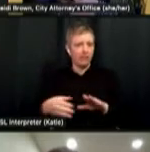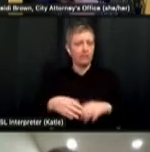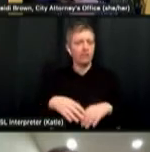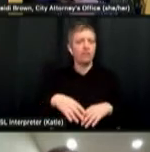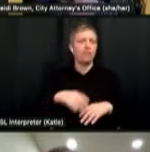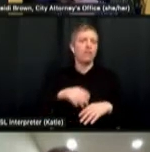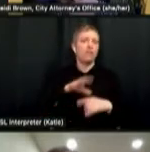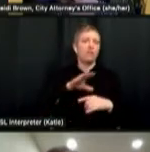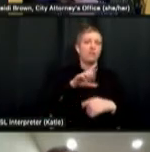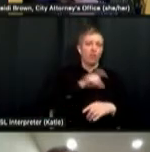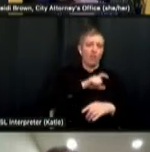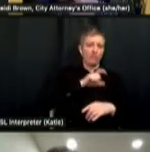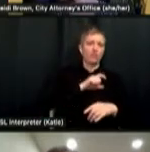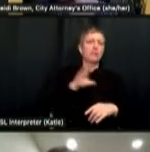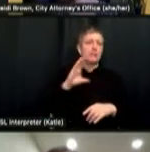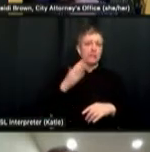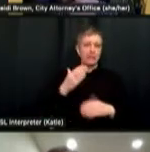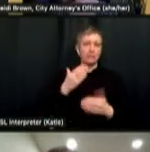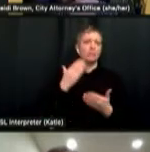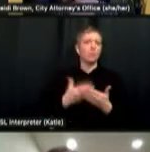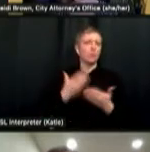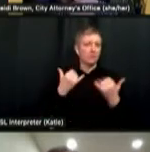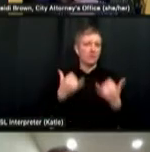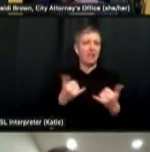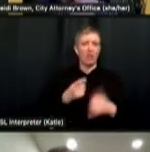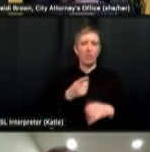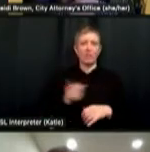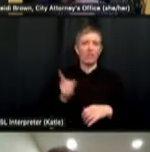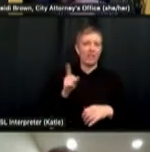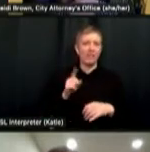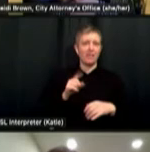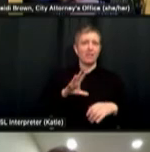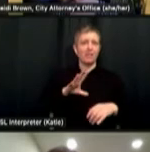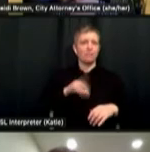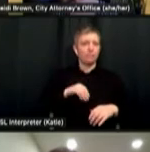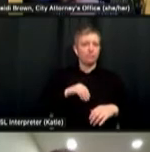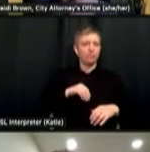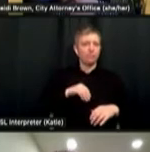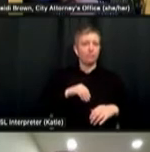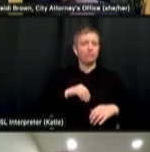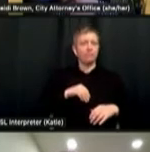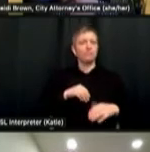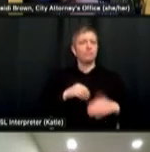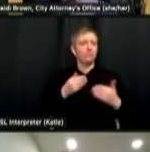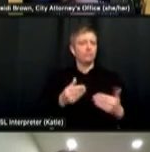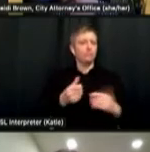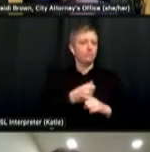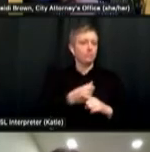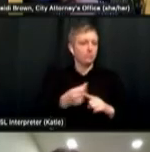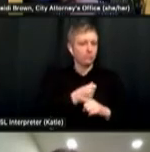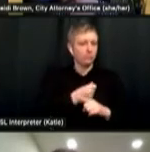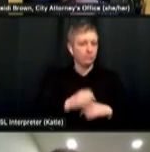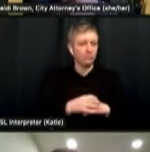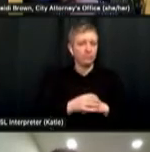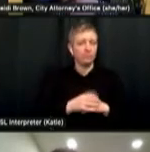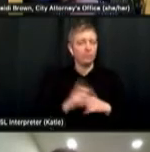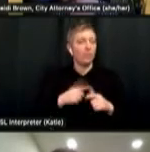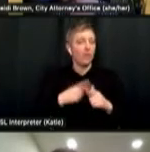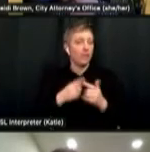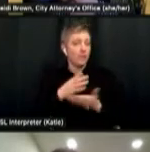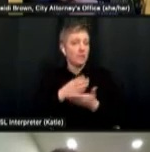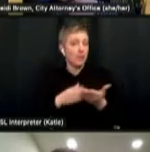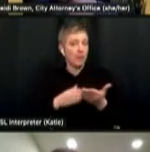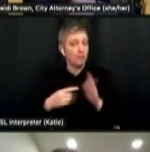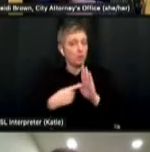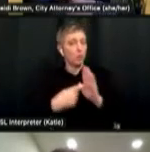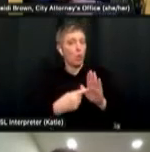And this was a big issue. And then when some that did show footage, there